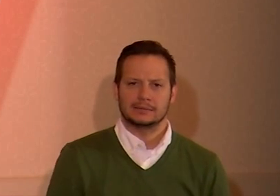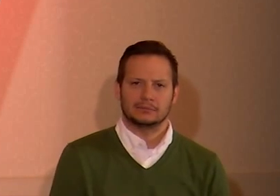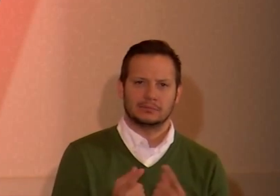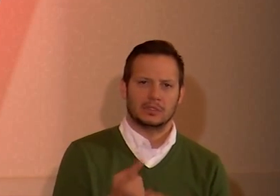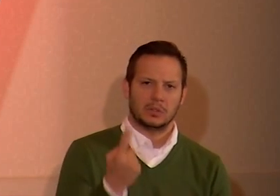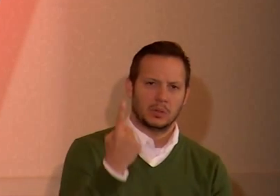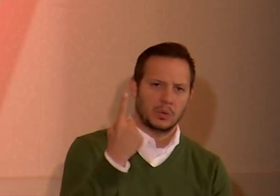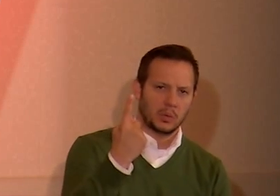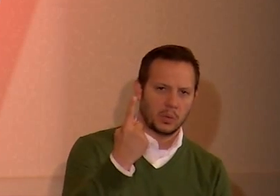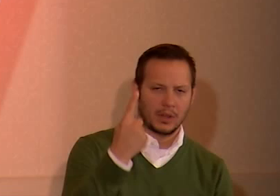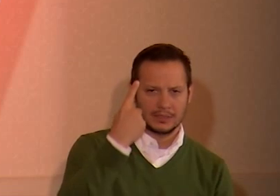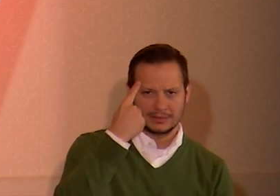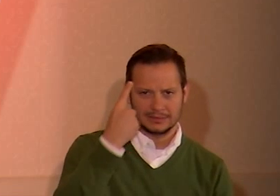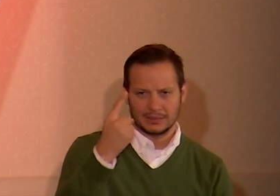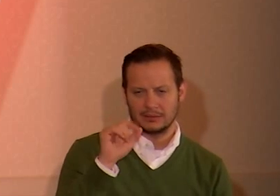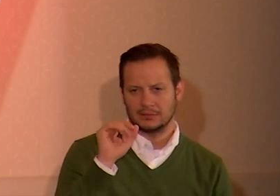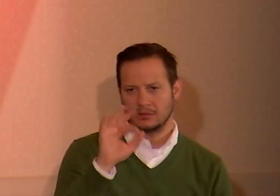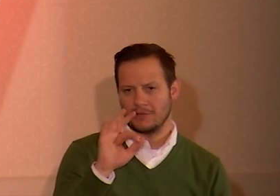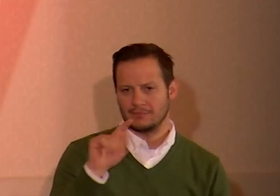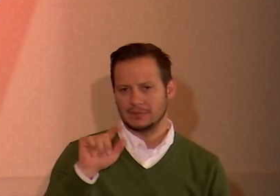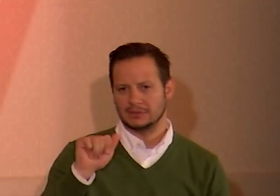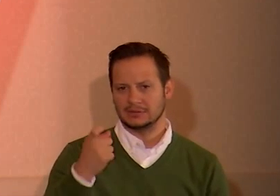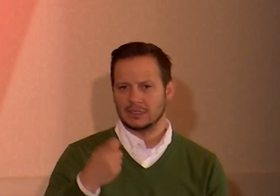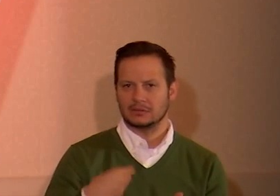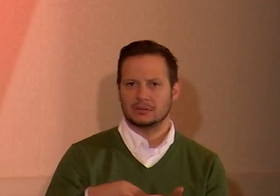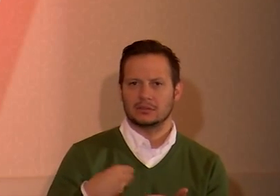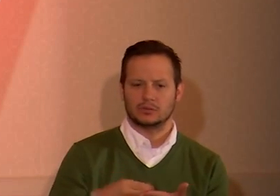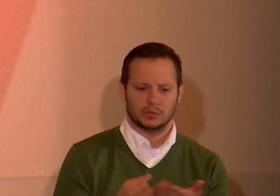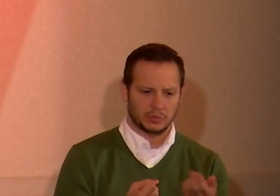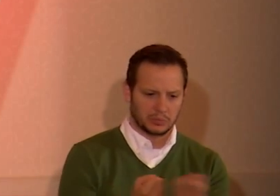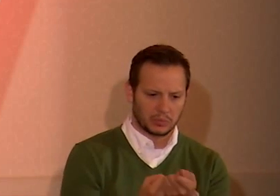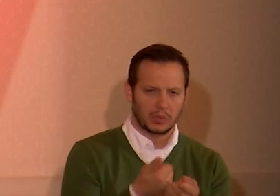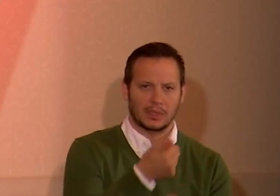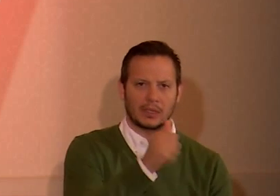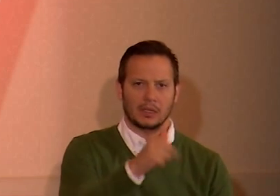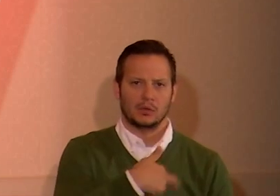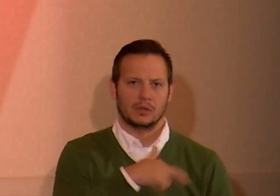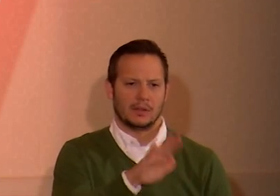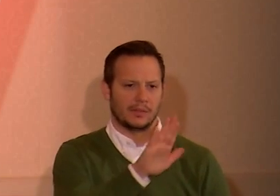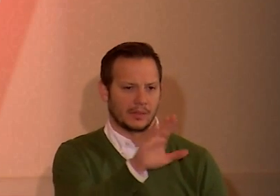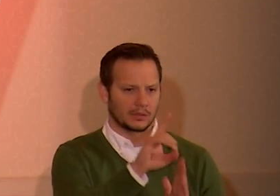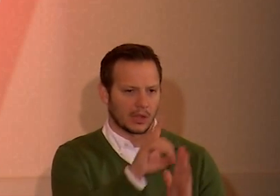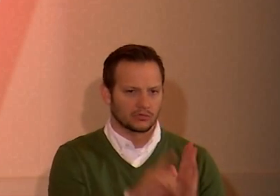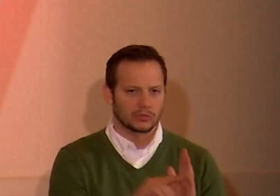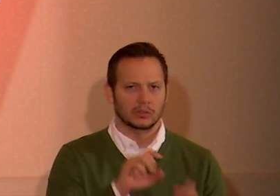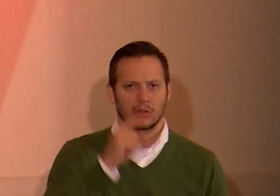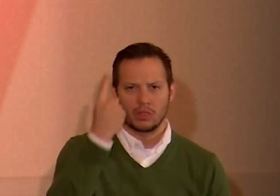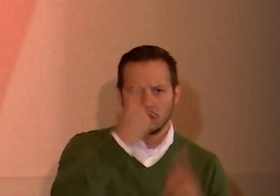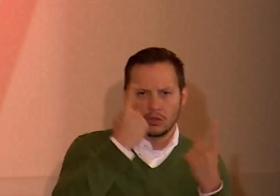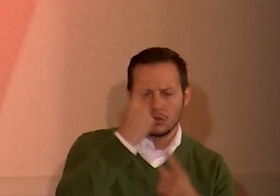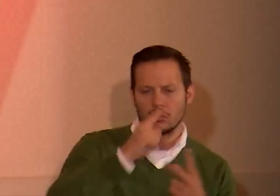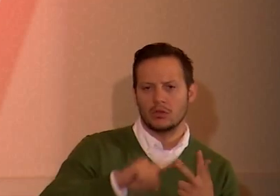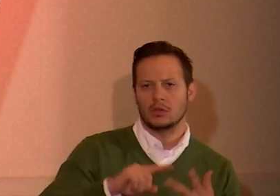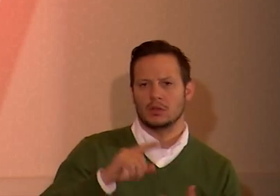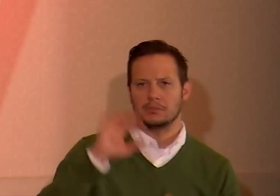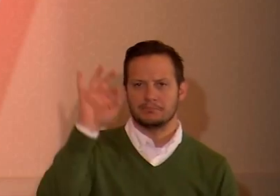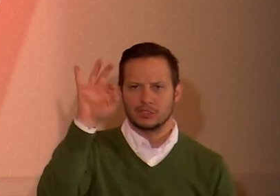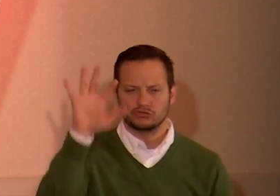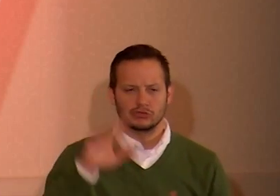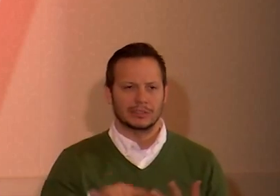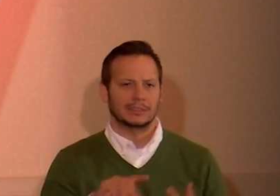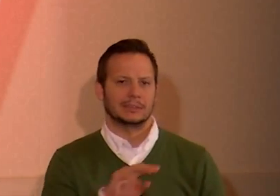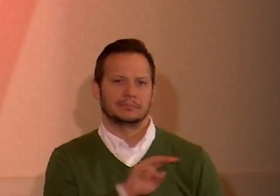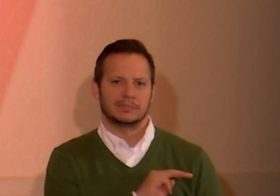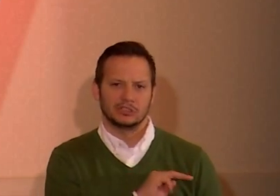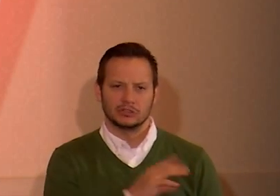of tax dollars in support of any religious institution's doctrine or dogma or ministry or mission,